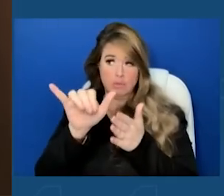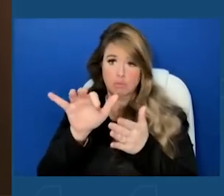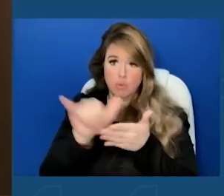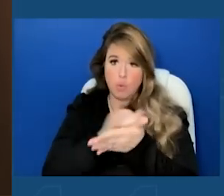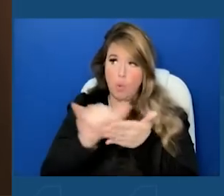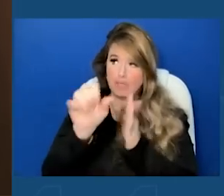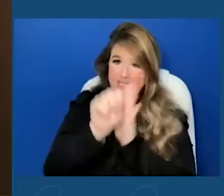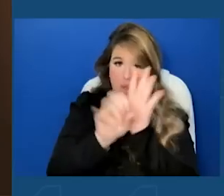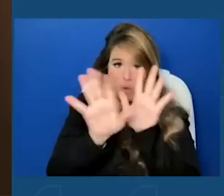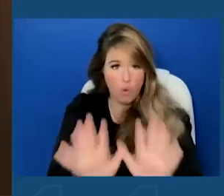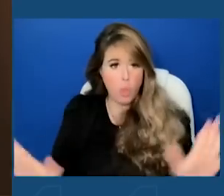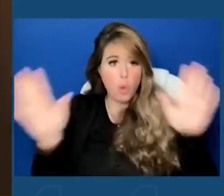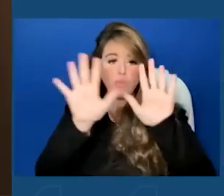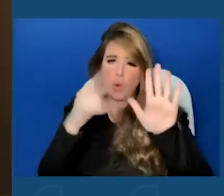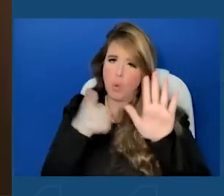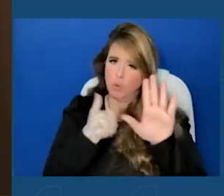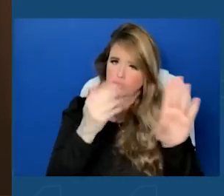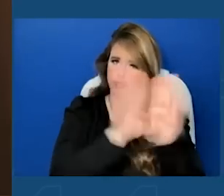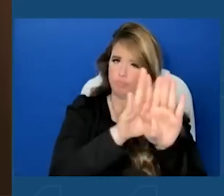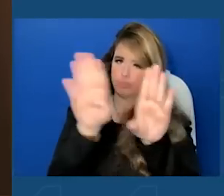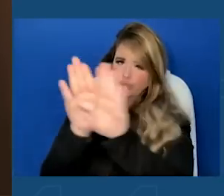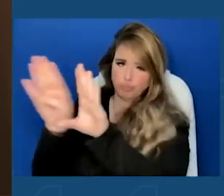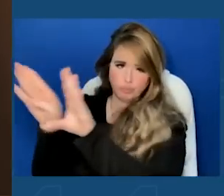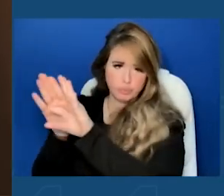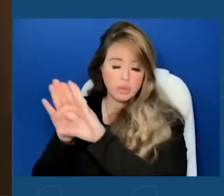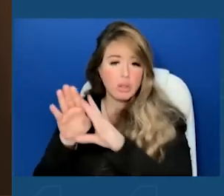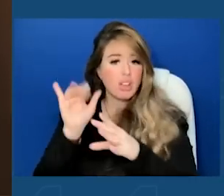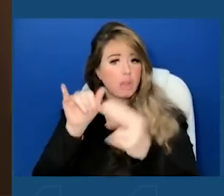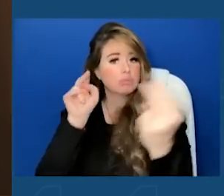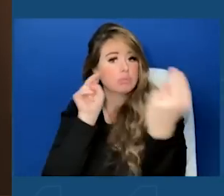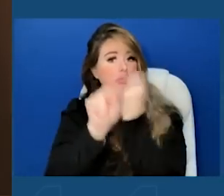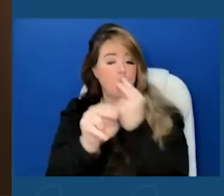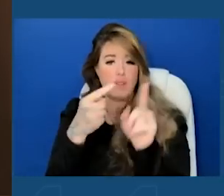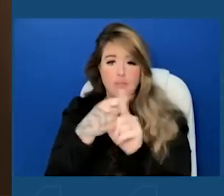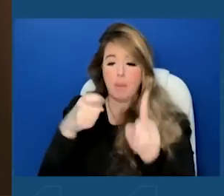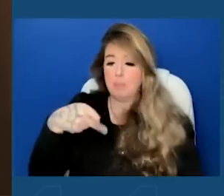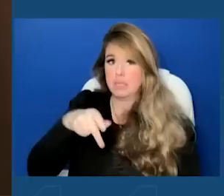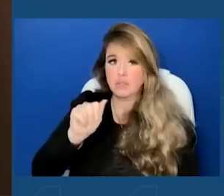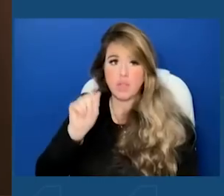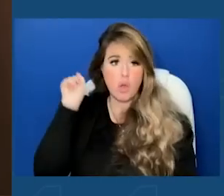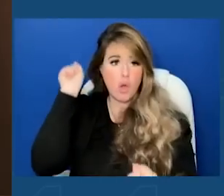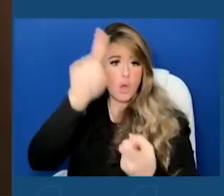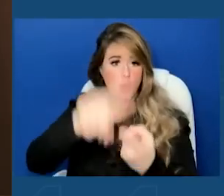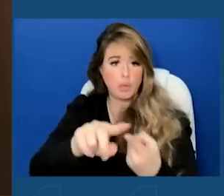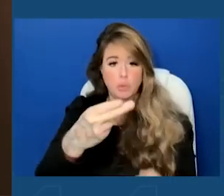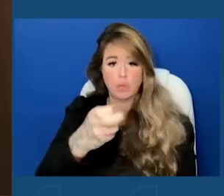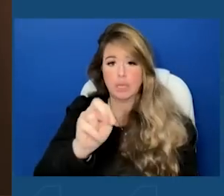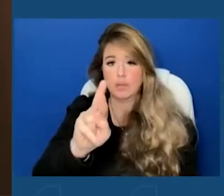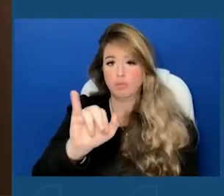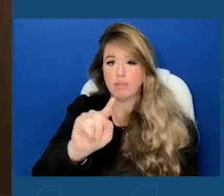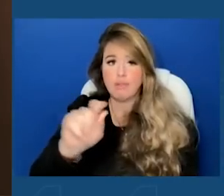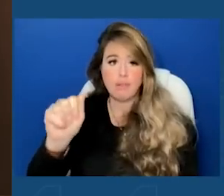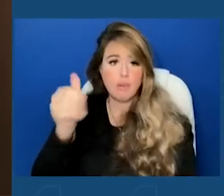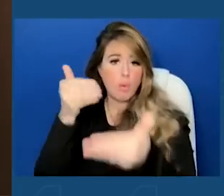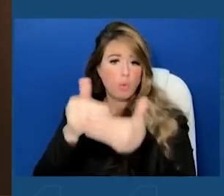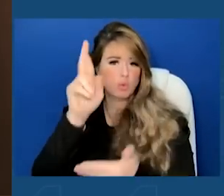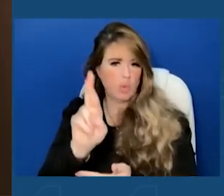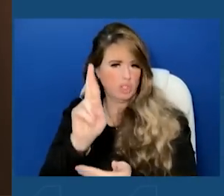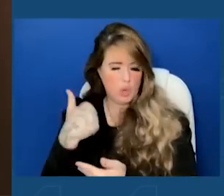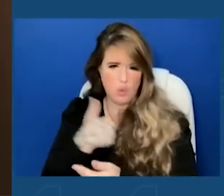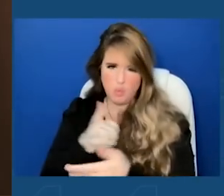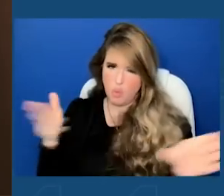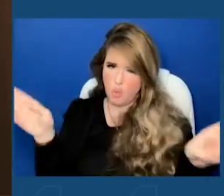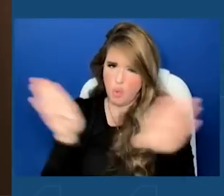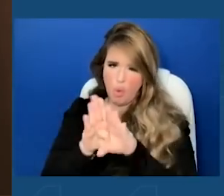Thruway Authority closed from the Pennsylvania border all the way to Henrietta near Rochester. That is because we still have scores